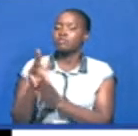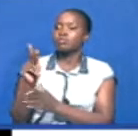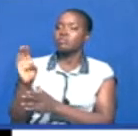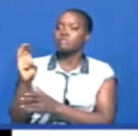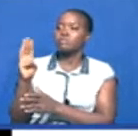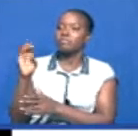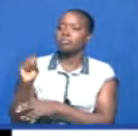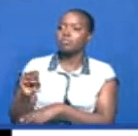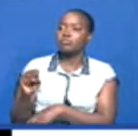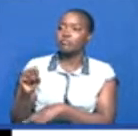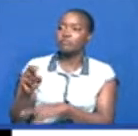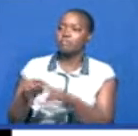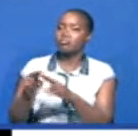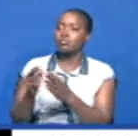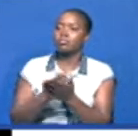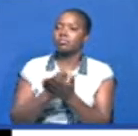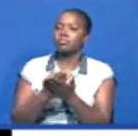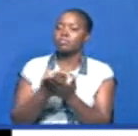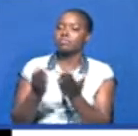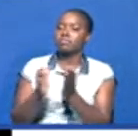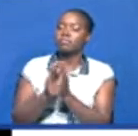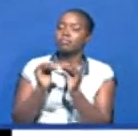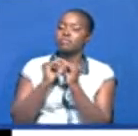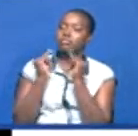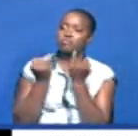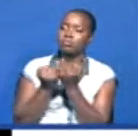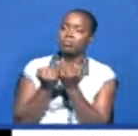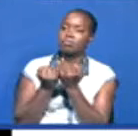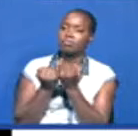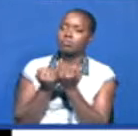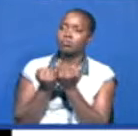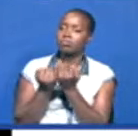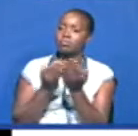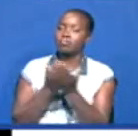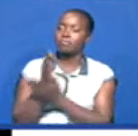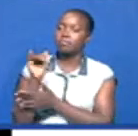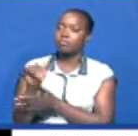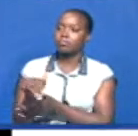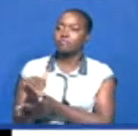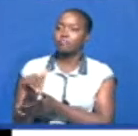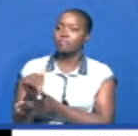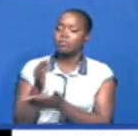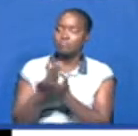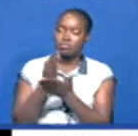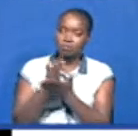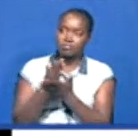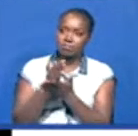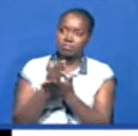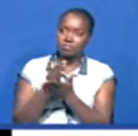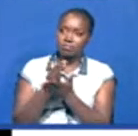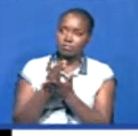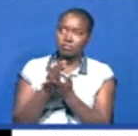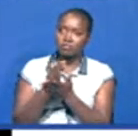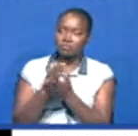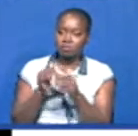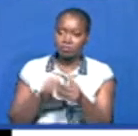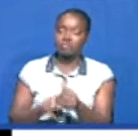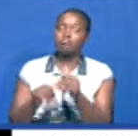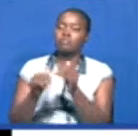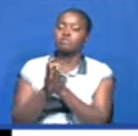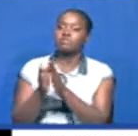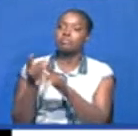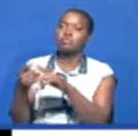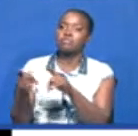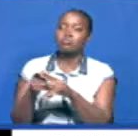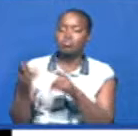actually sit in some of these institutions to ensure that we actually are compliant. But we also carry out awareness,